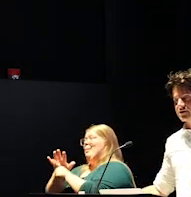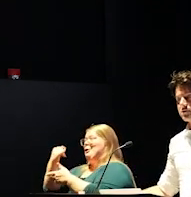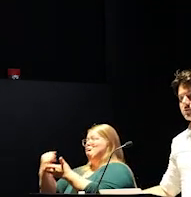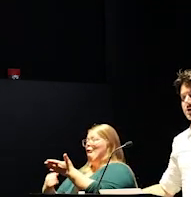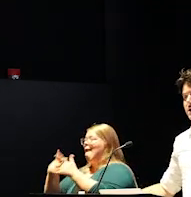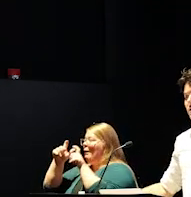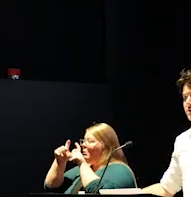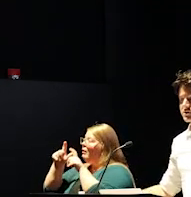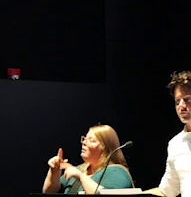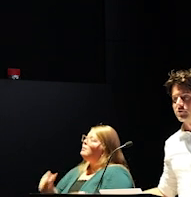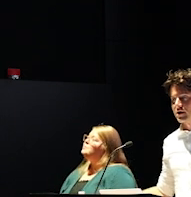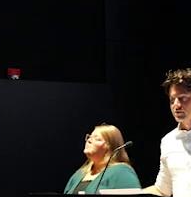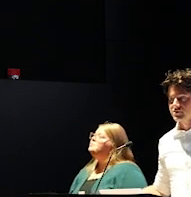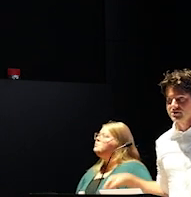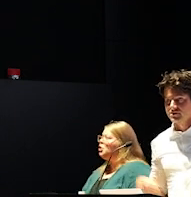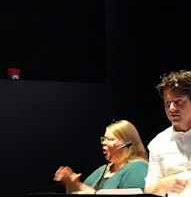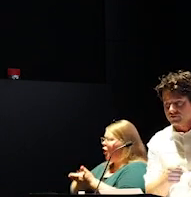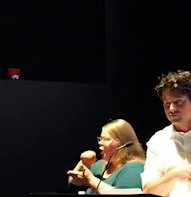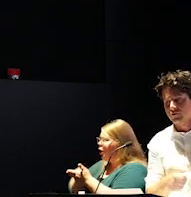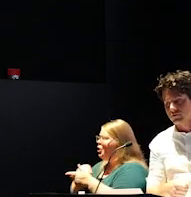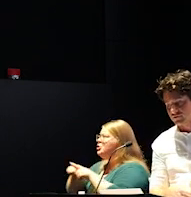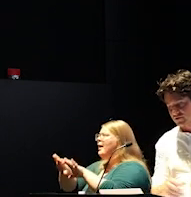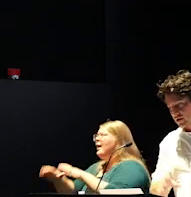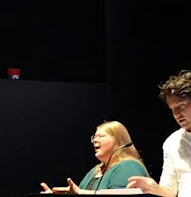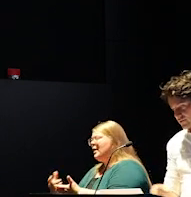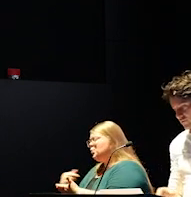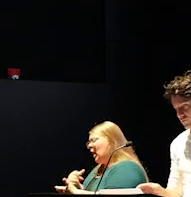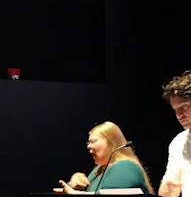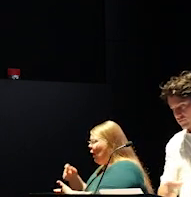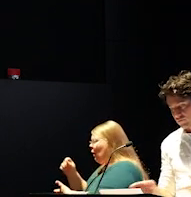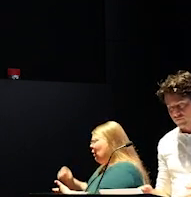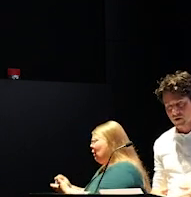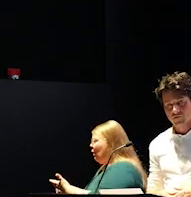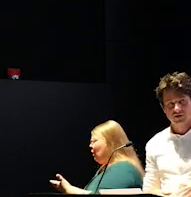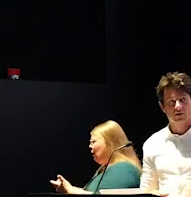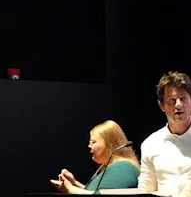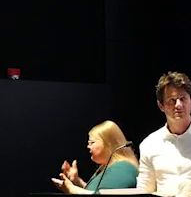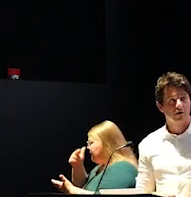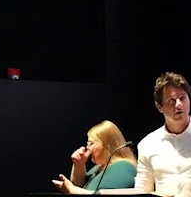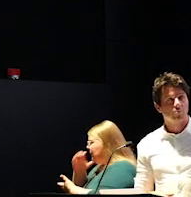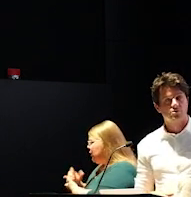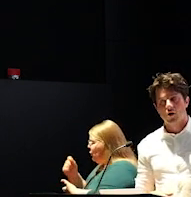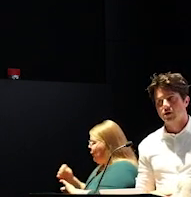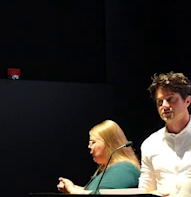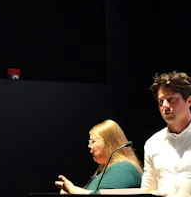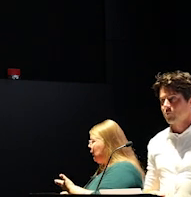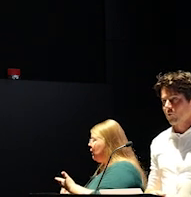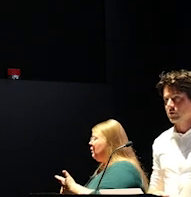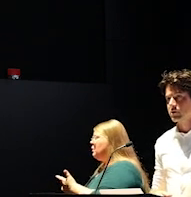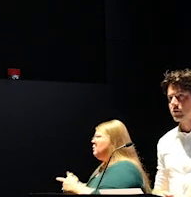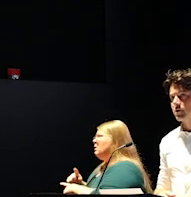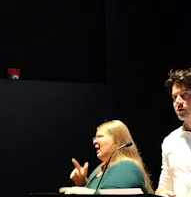that skill that I thought that I took for granted, because you just like to doodle, you'll see that through the remainder of my slides. But drawing is